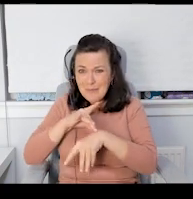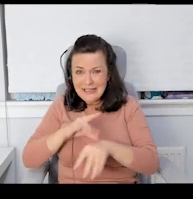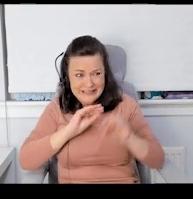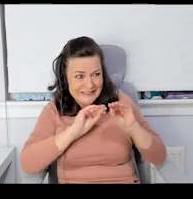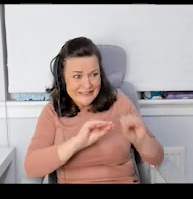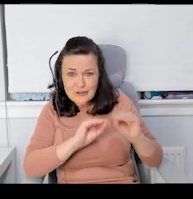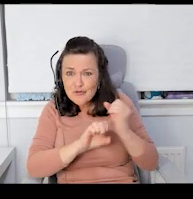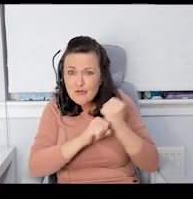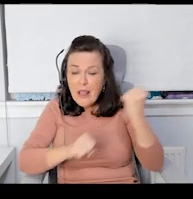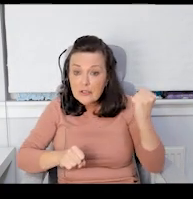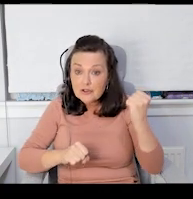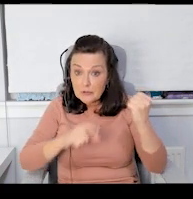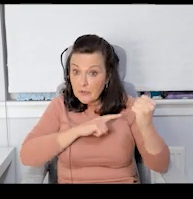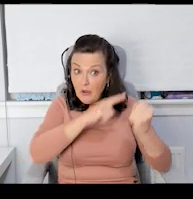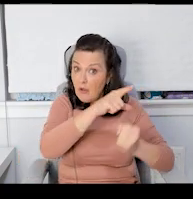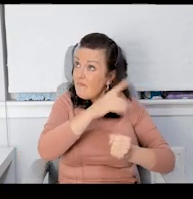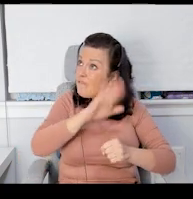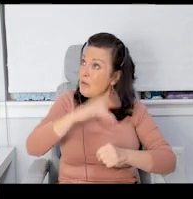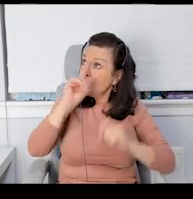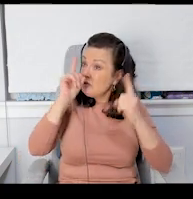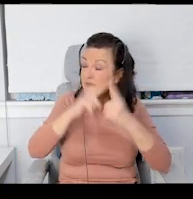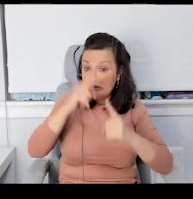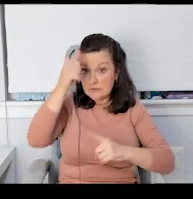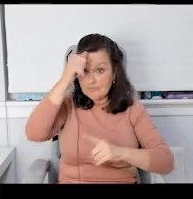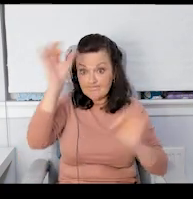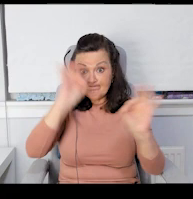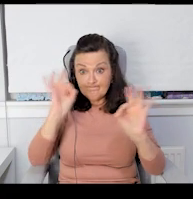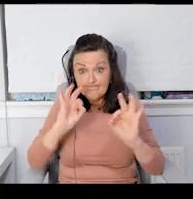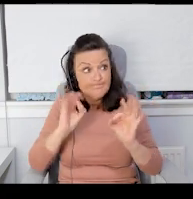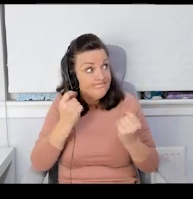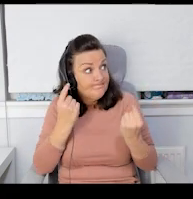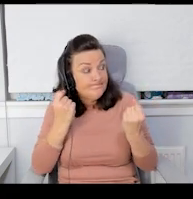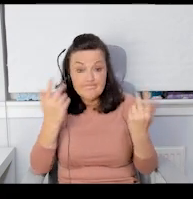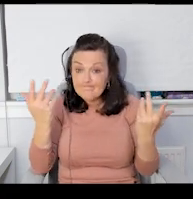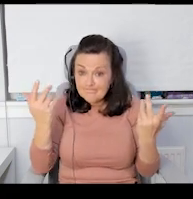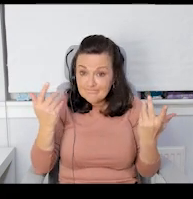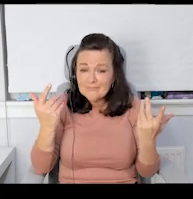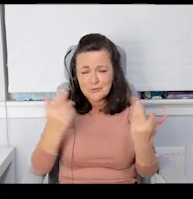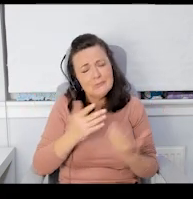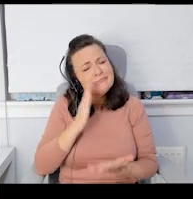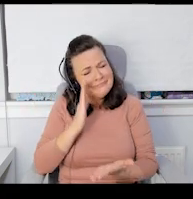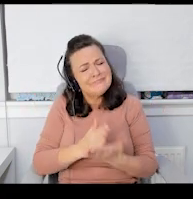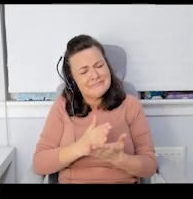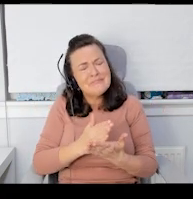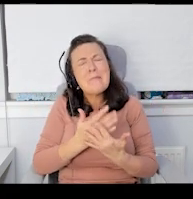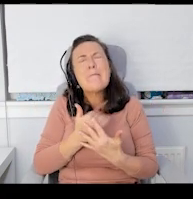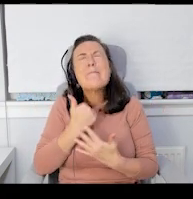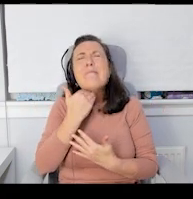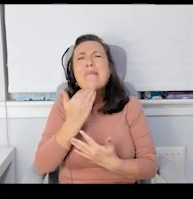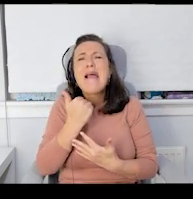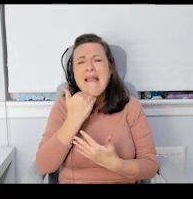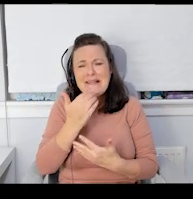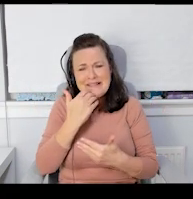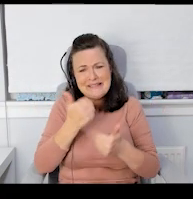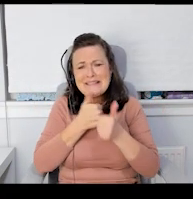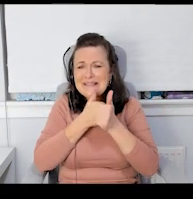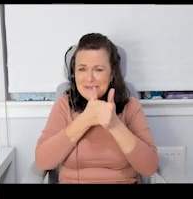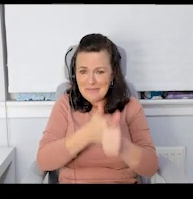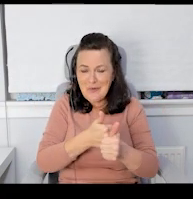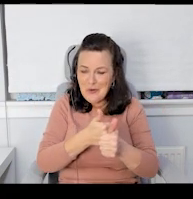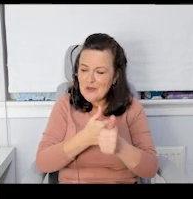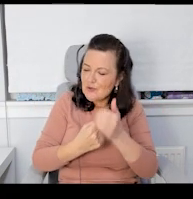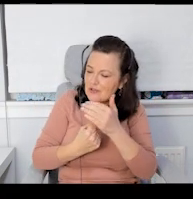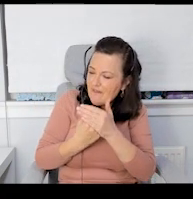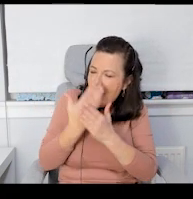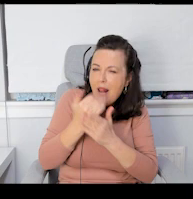skills where they're kind of passing on their knowledge to others. And so yeah, they get a lot of support within the business to develop as a person,